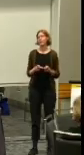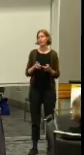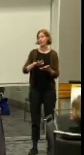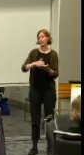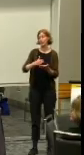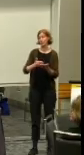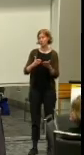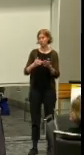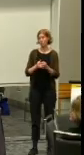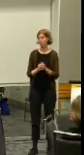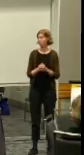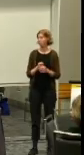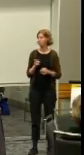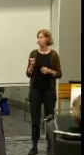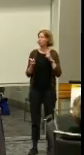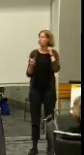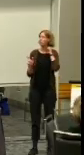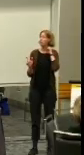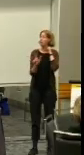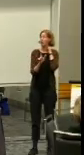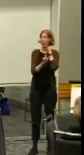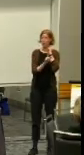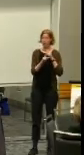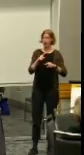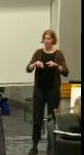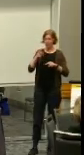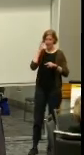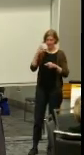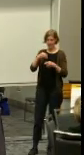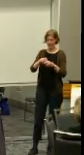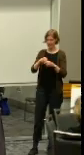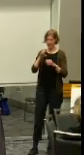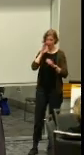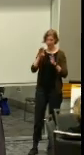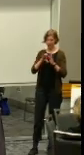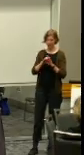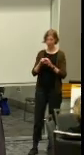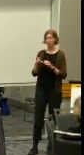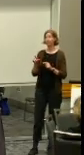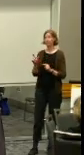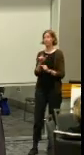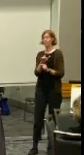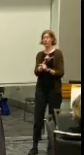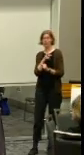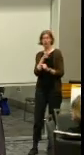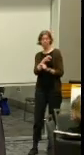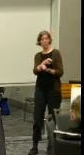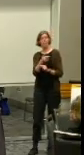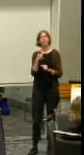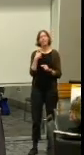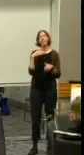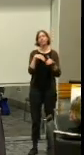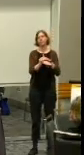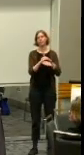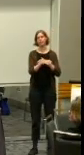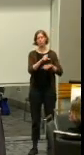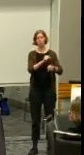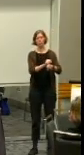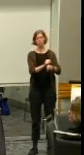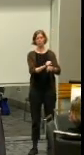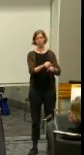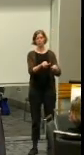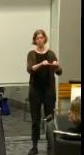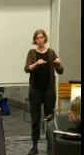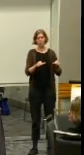is to your left that you can't see is an accessible work area. So there is accessibility in this space that you cannot see, but